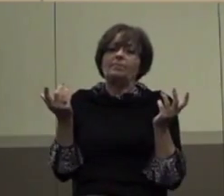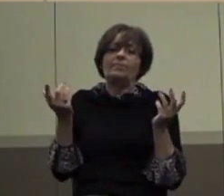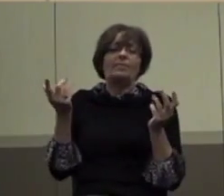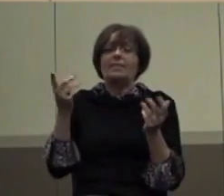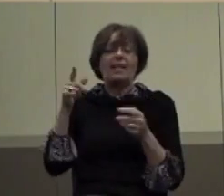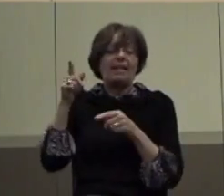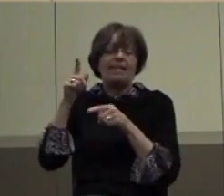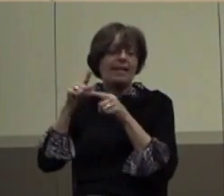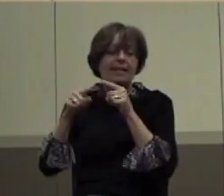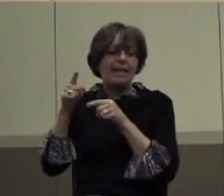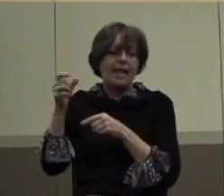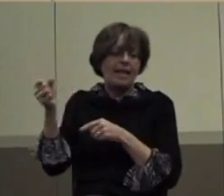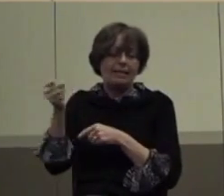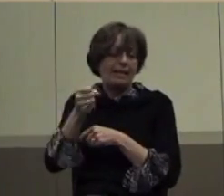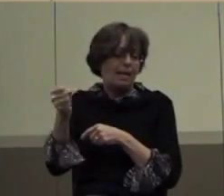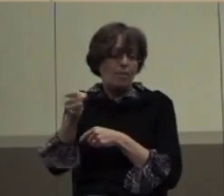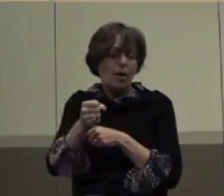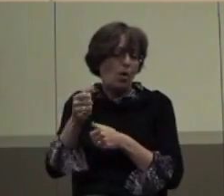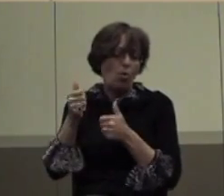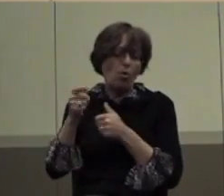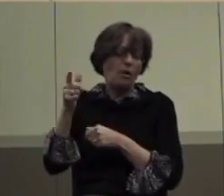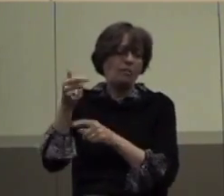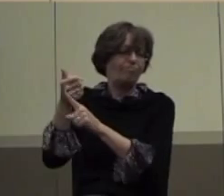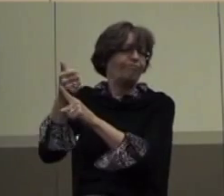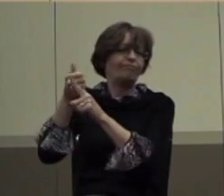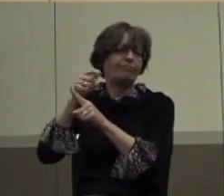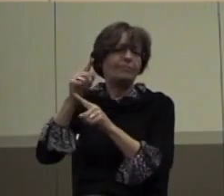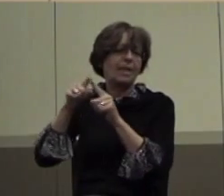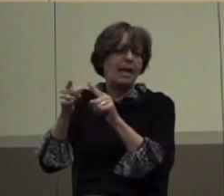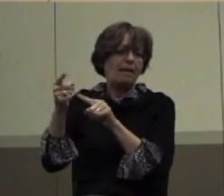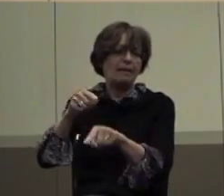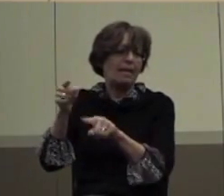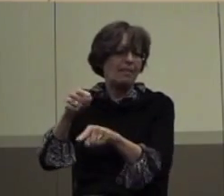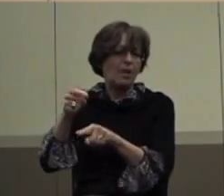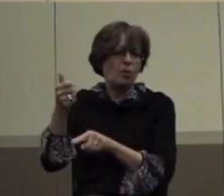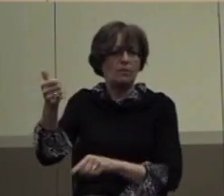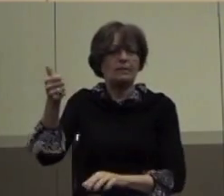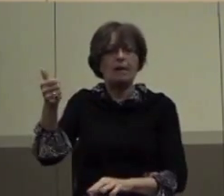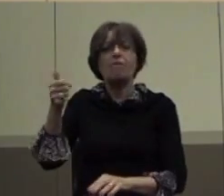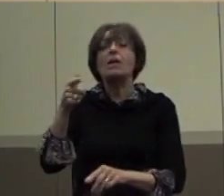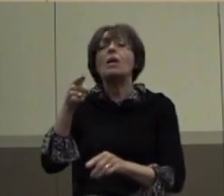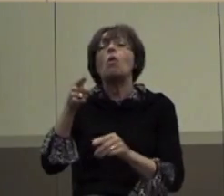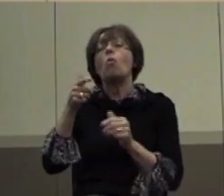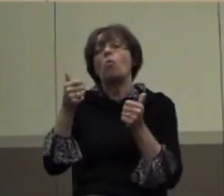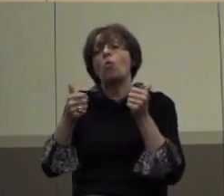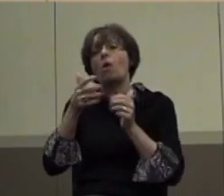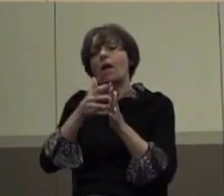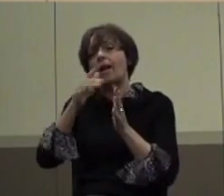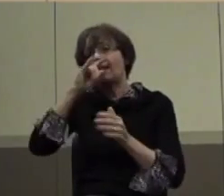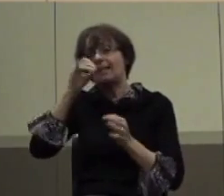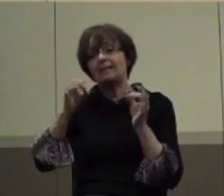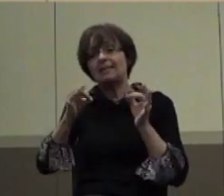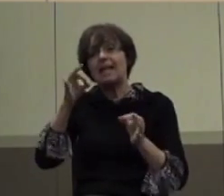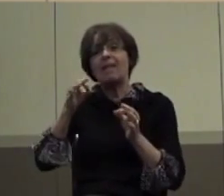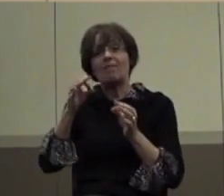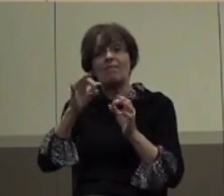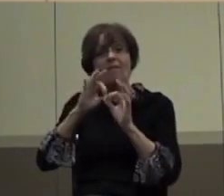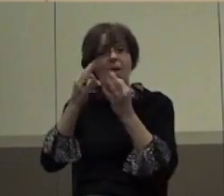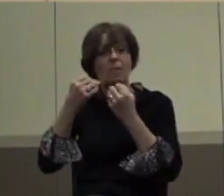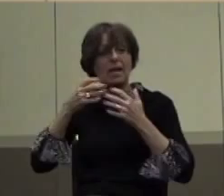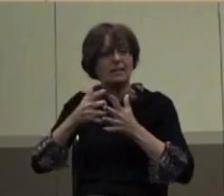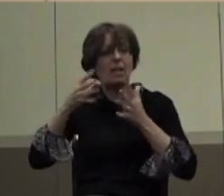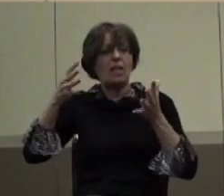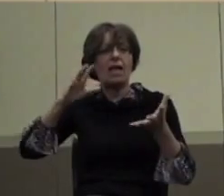get him there, or he doesn't manage to get there? Or we'll get a lot of kids who are, if a family's in a lot of turmoil,